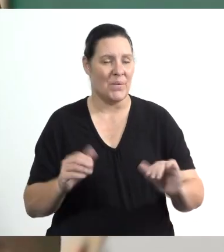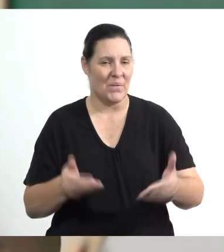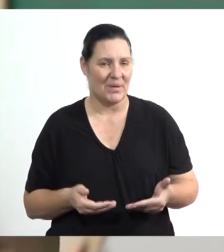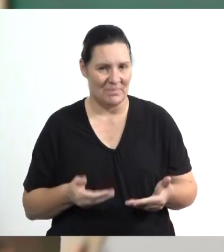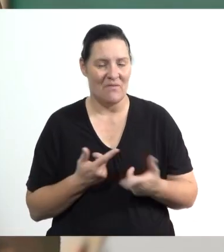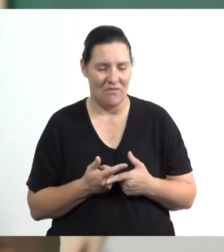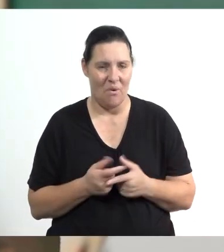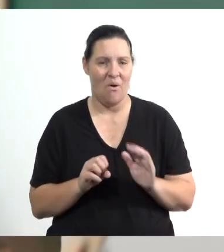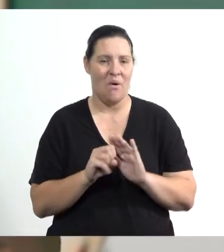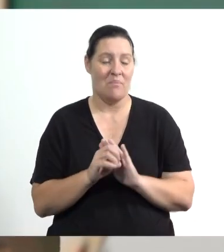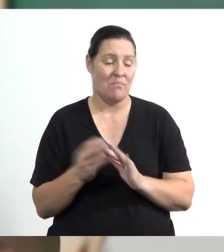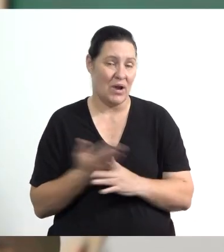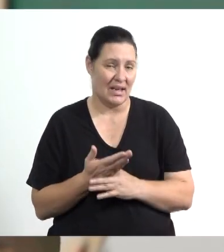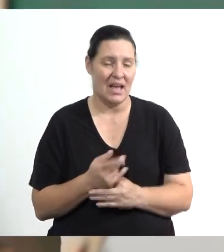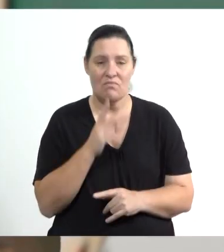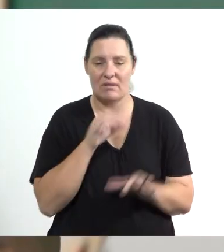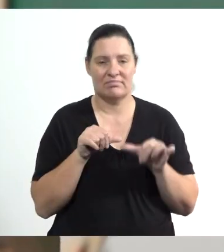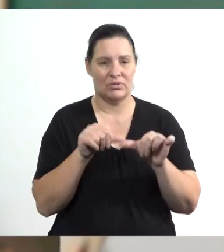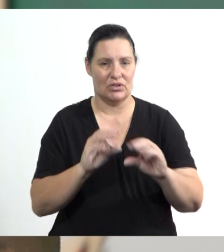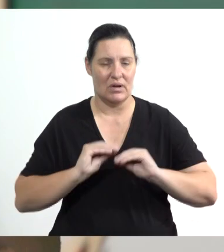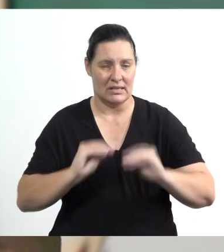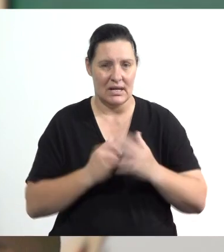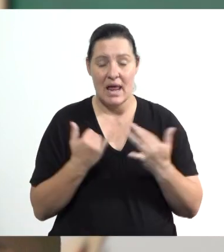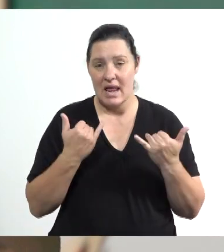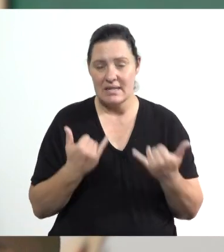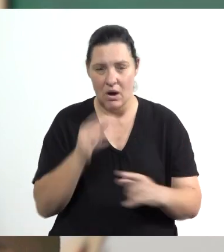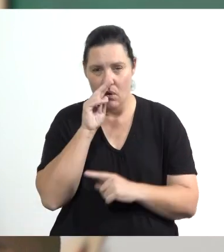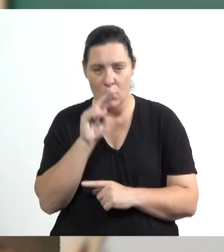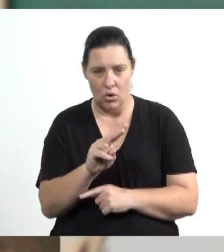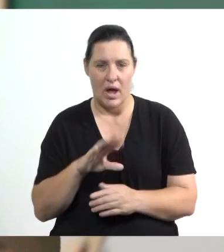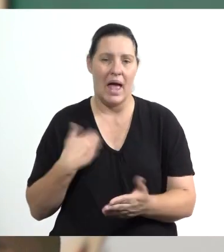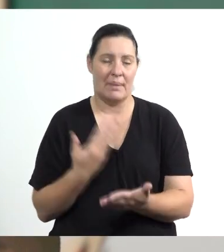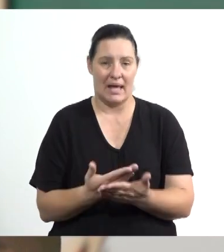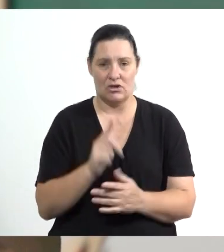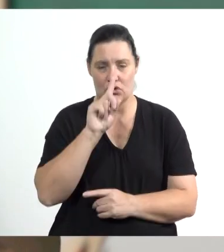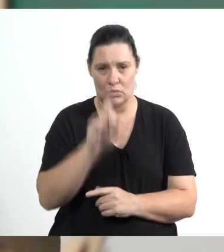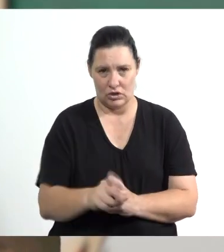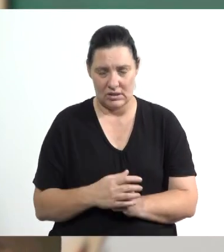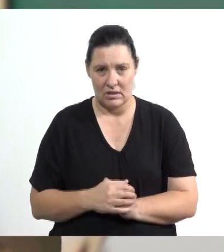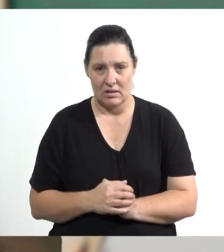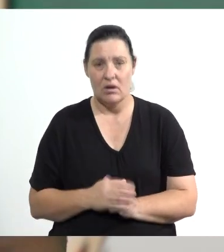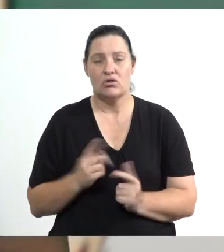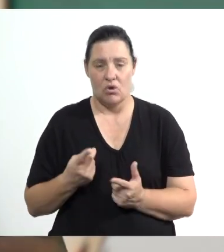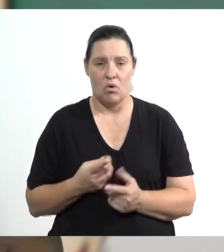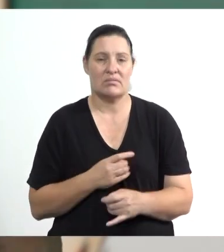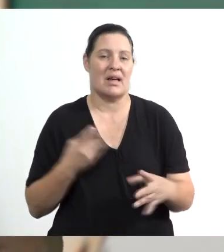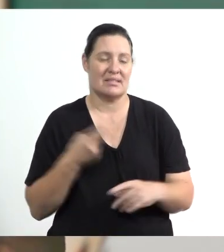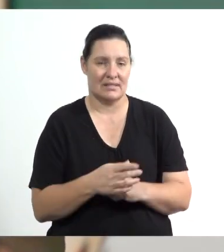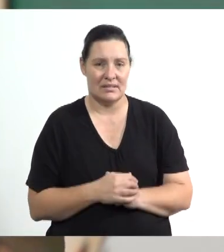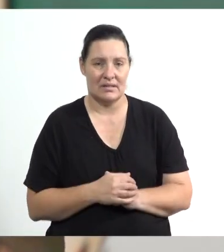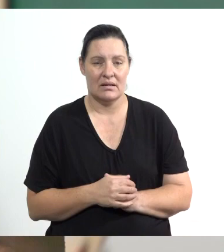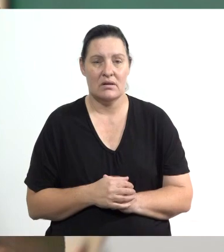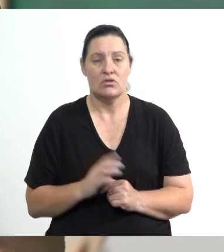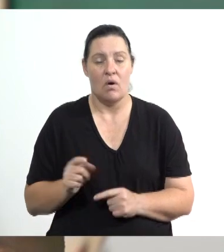Welcome back from the ad break, and let's continue with our lesson. Now we are going to be looking at some application questions. So let's get to